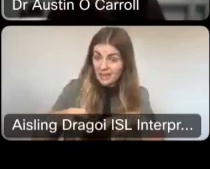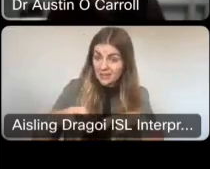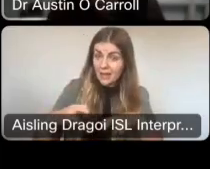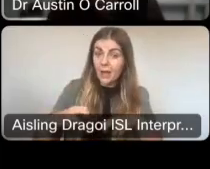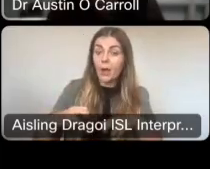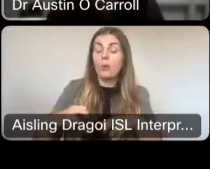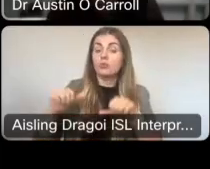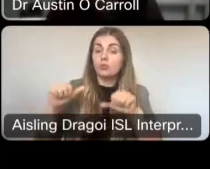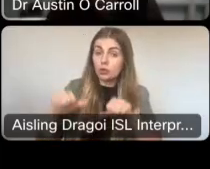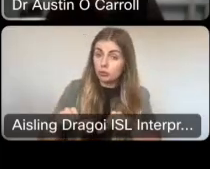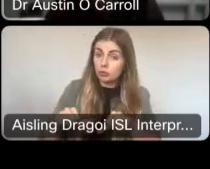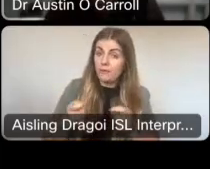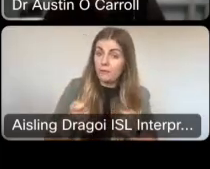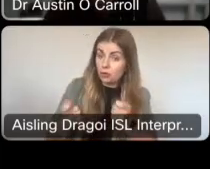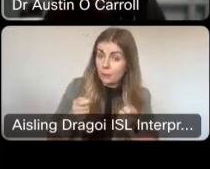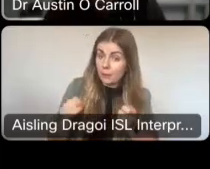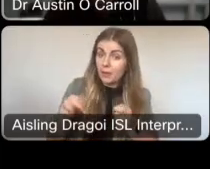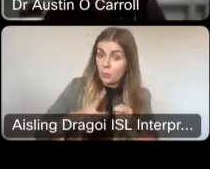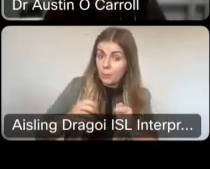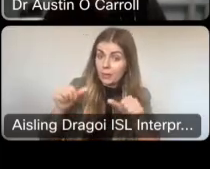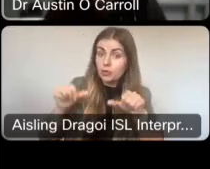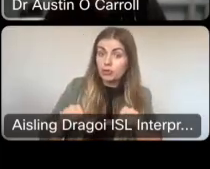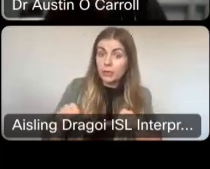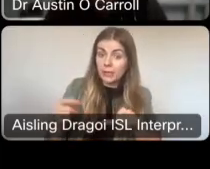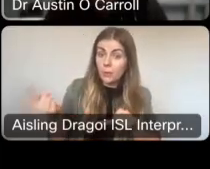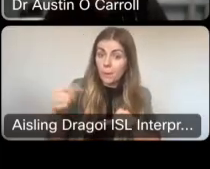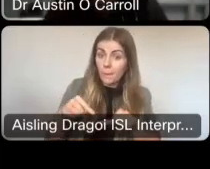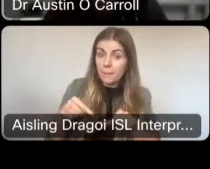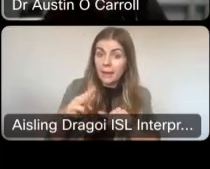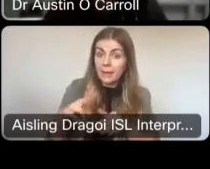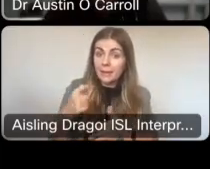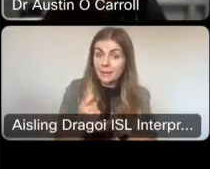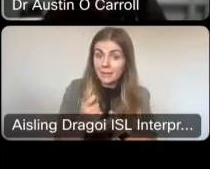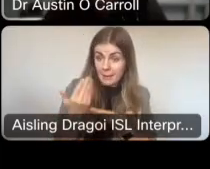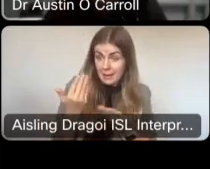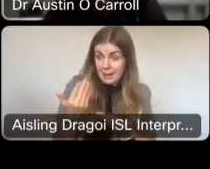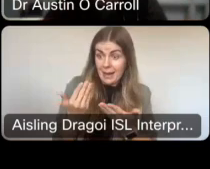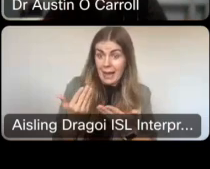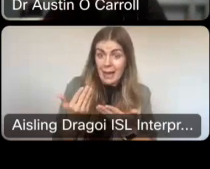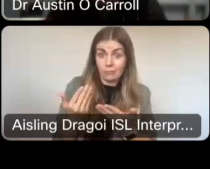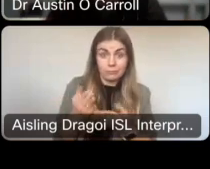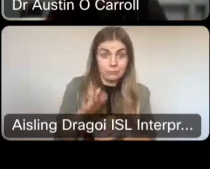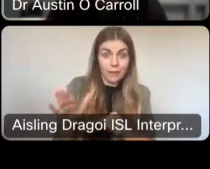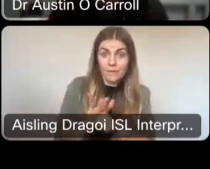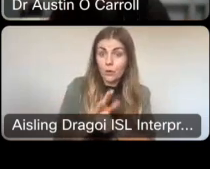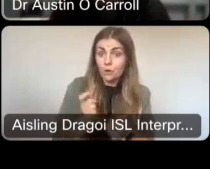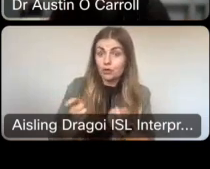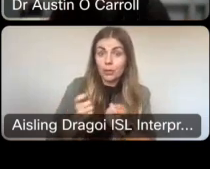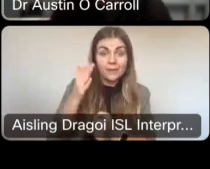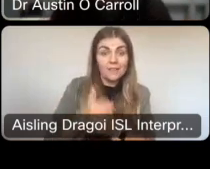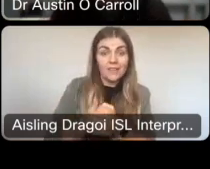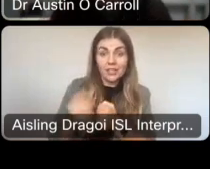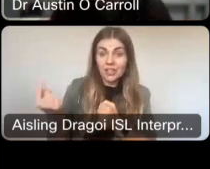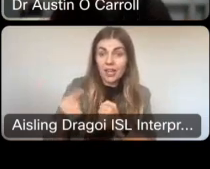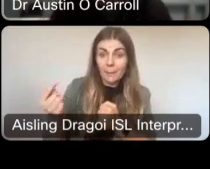and she agreed to come back. And she has managed to complete her treatment, which is fantastic.